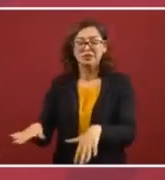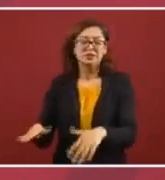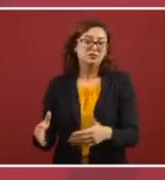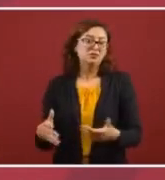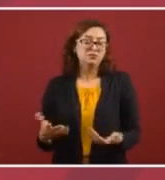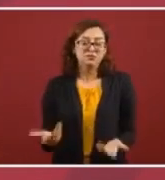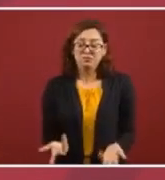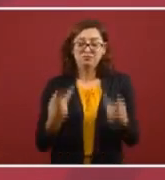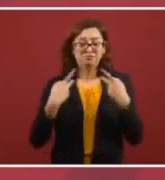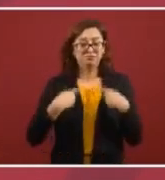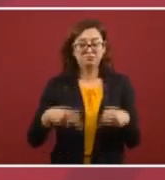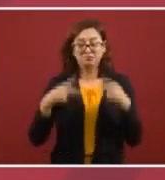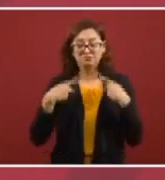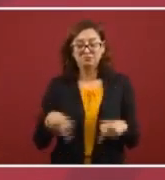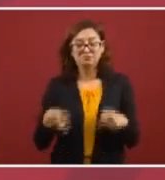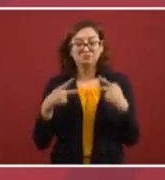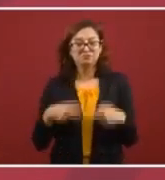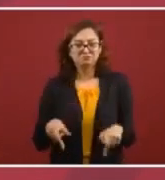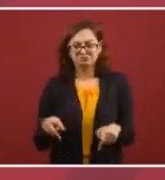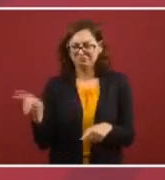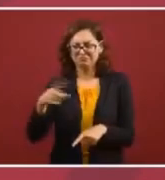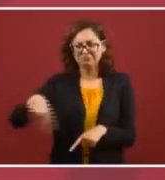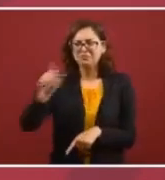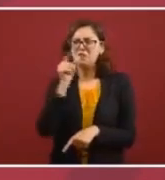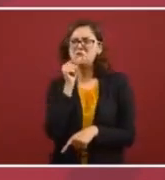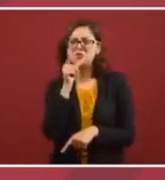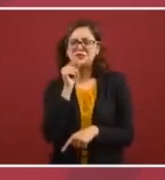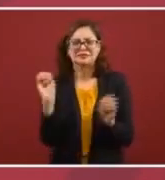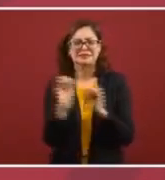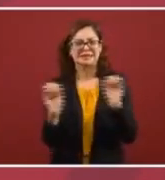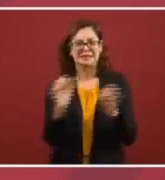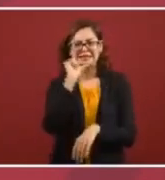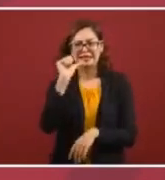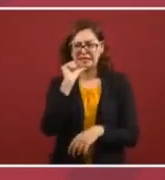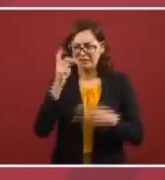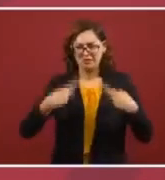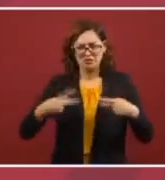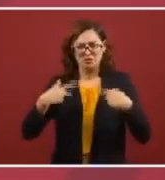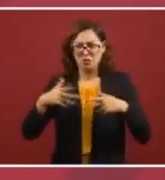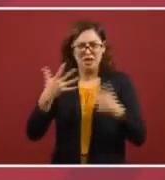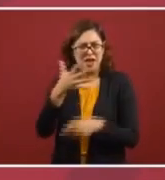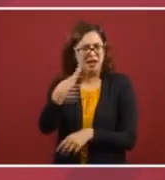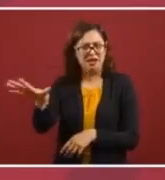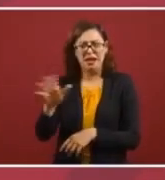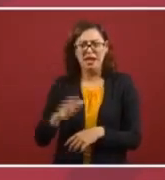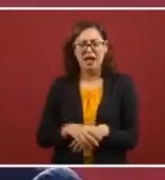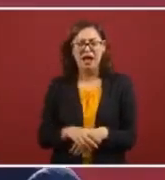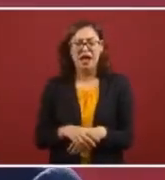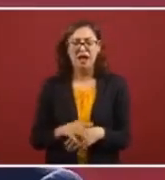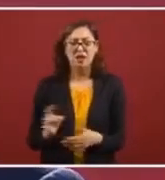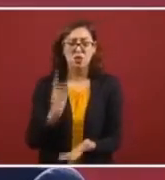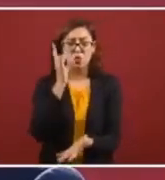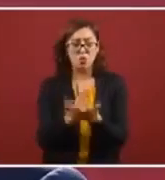the population, the civil population, not just